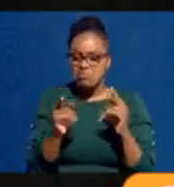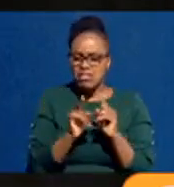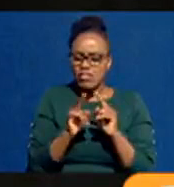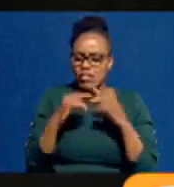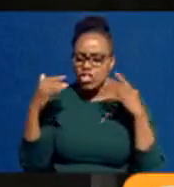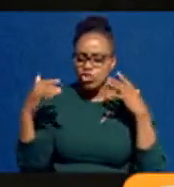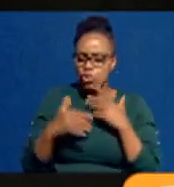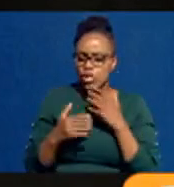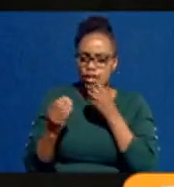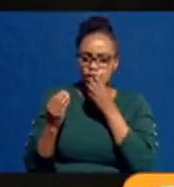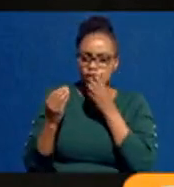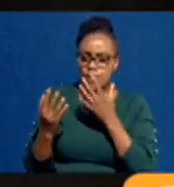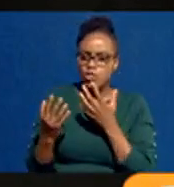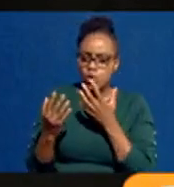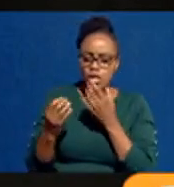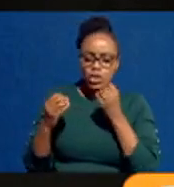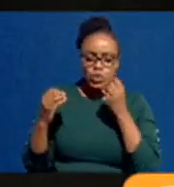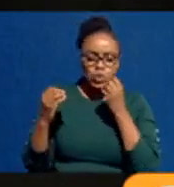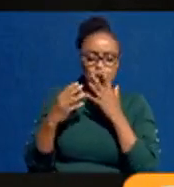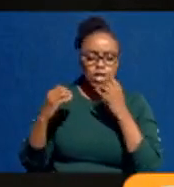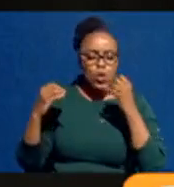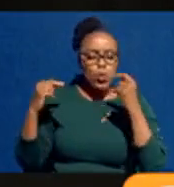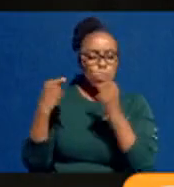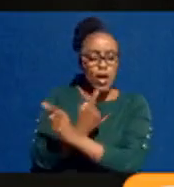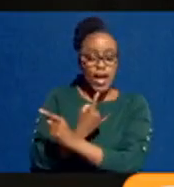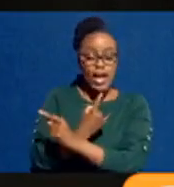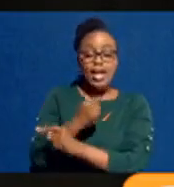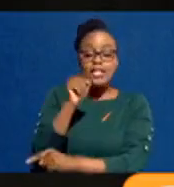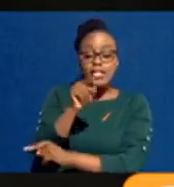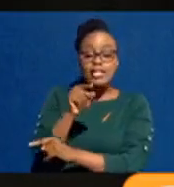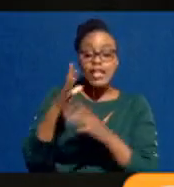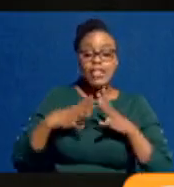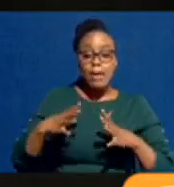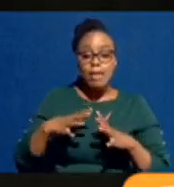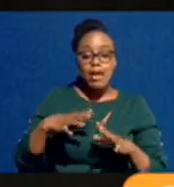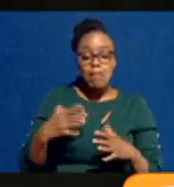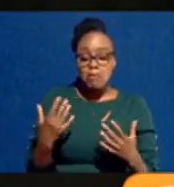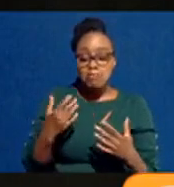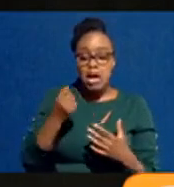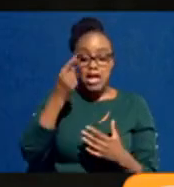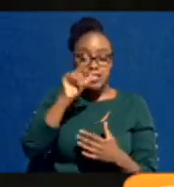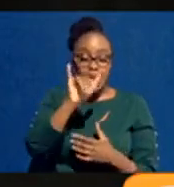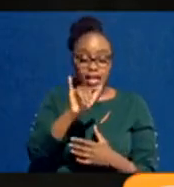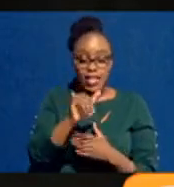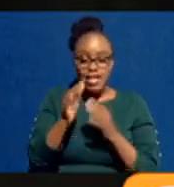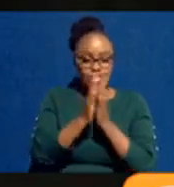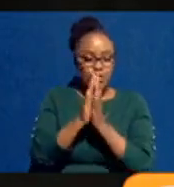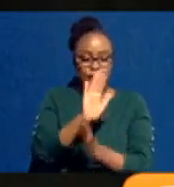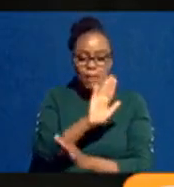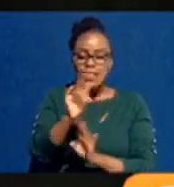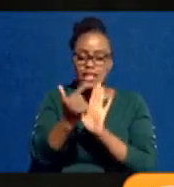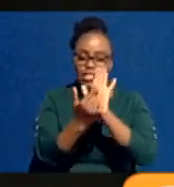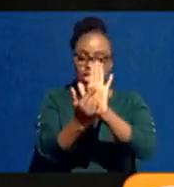very shocking kind of information. And this is what our public is feeding on. What this